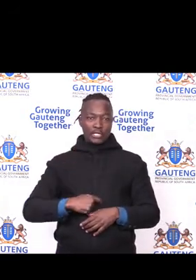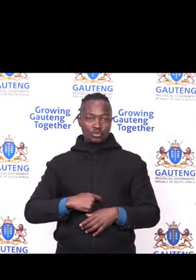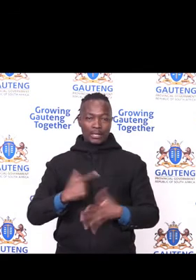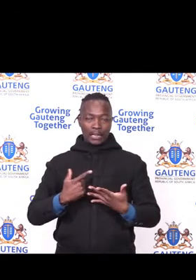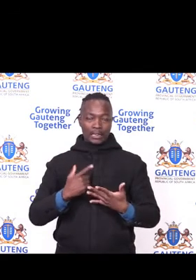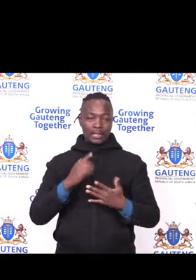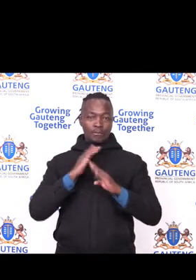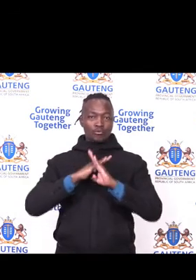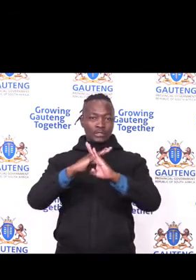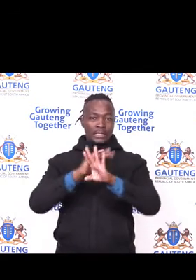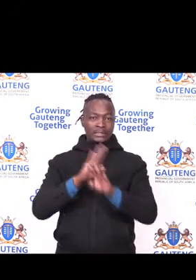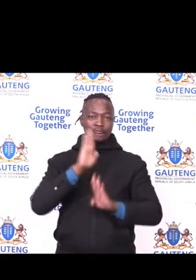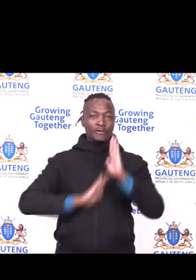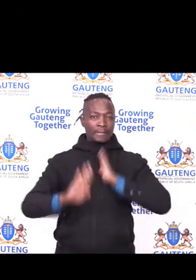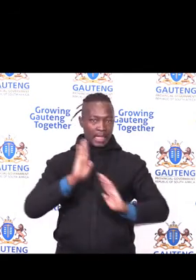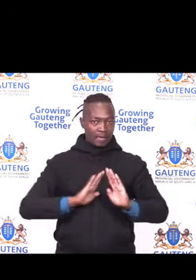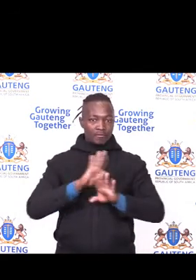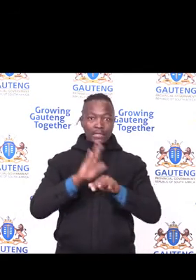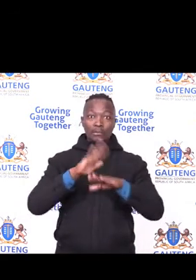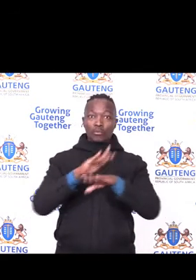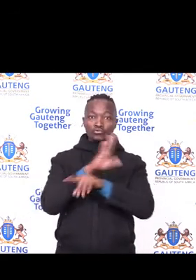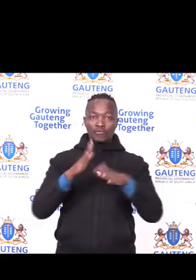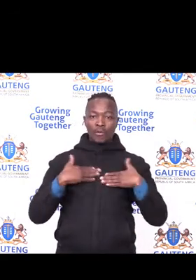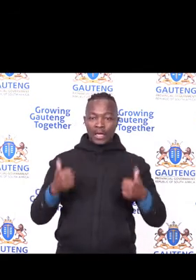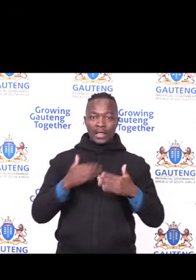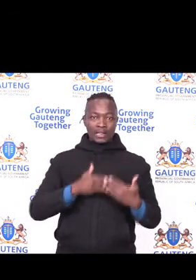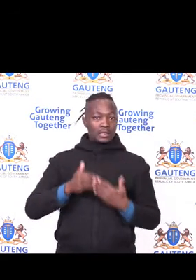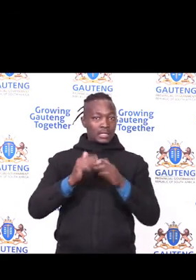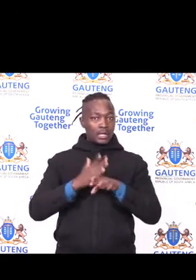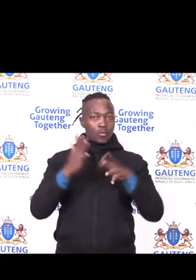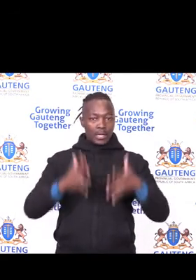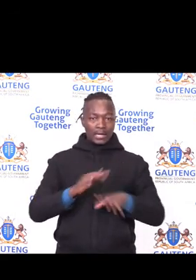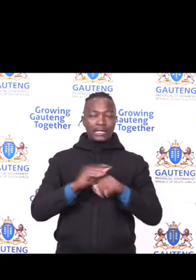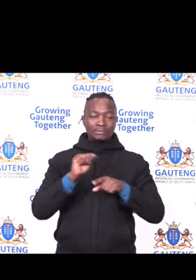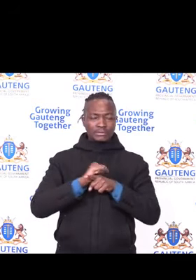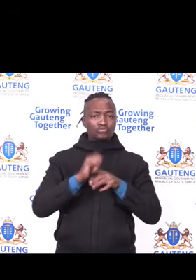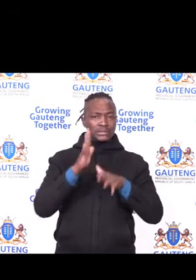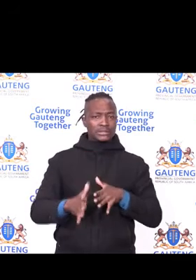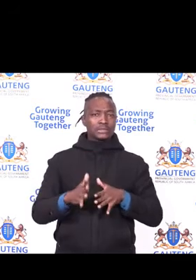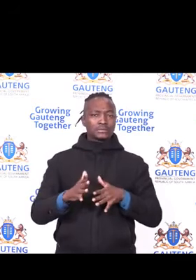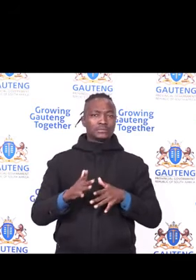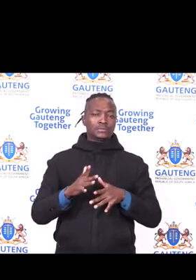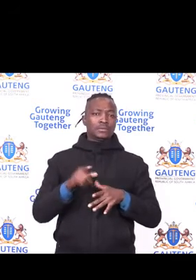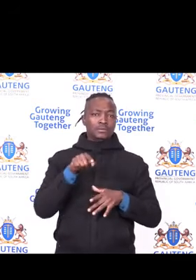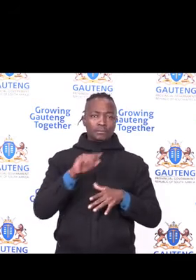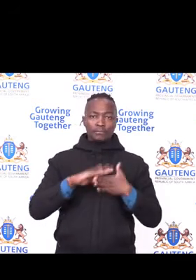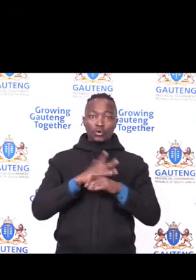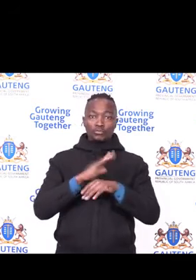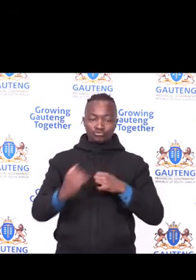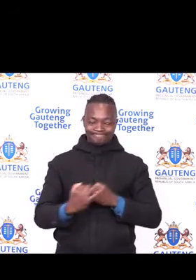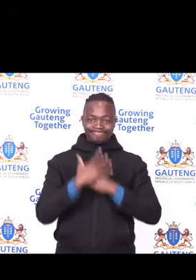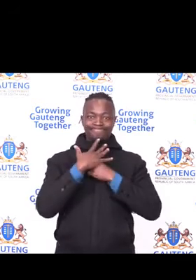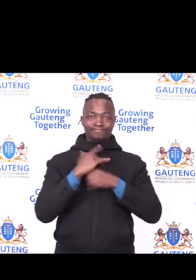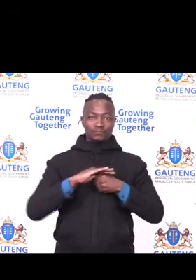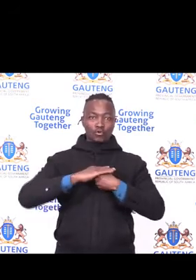behavior that most of our healthcare workers and everyone else should be actually practicing, because most of the infections do